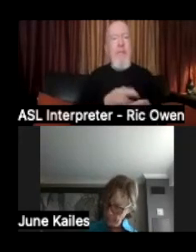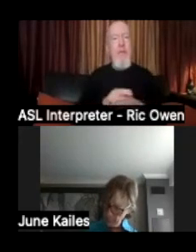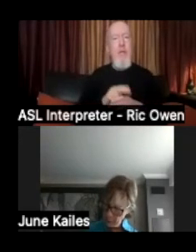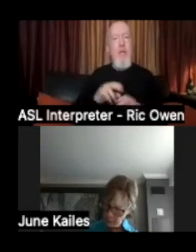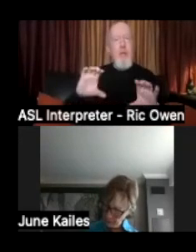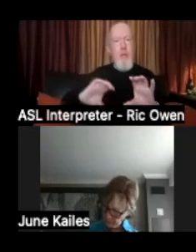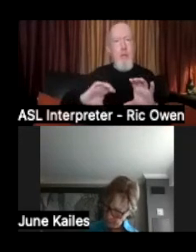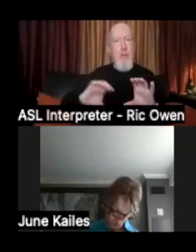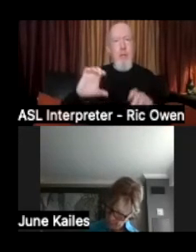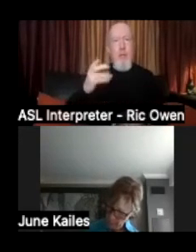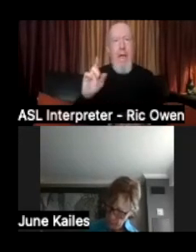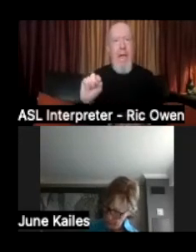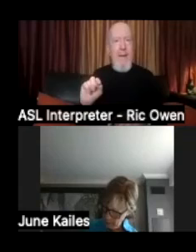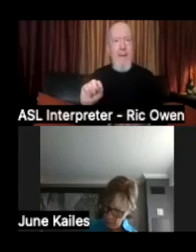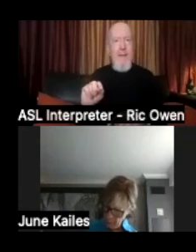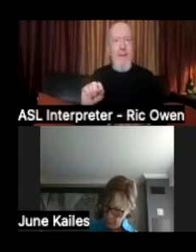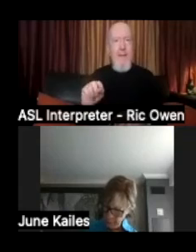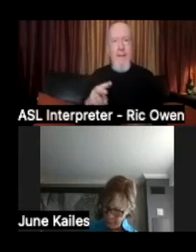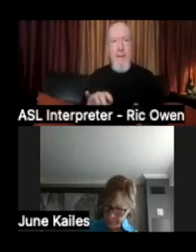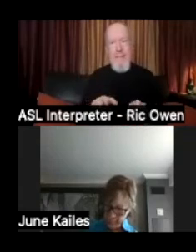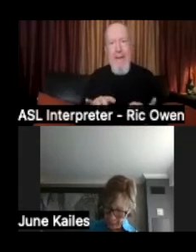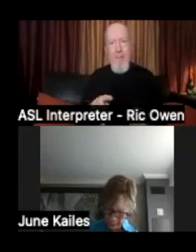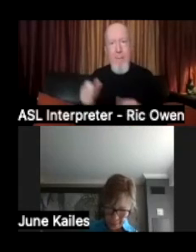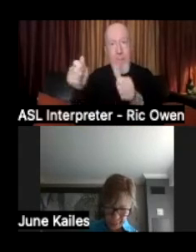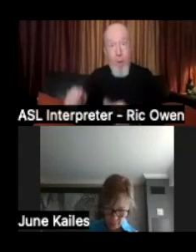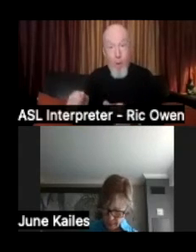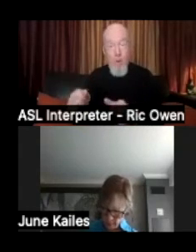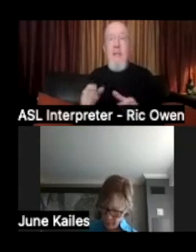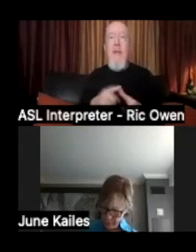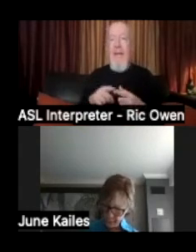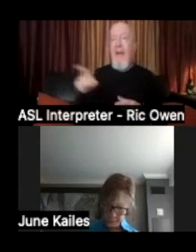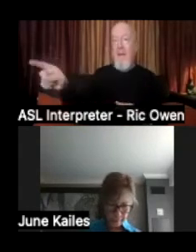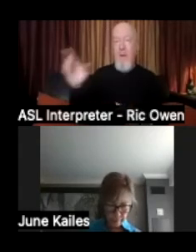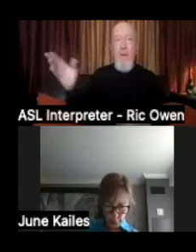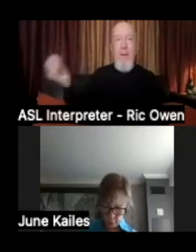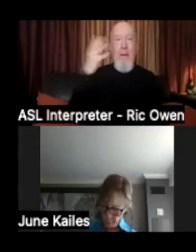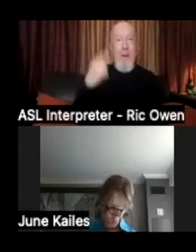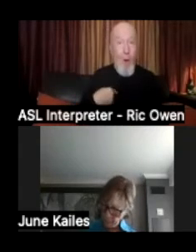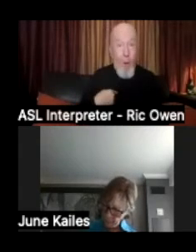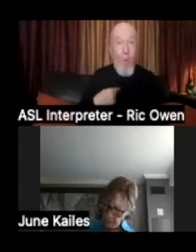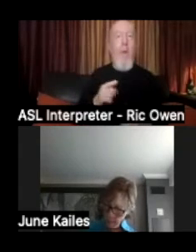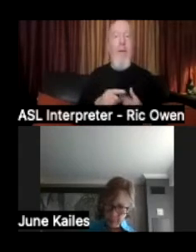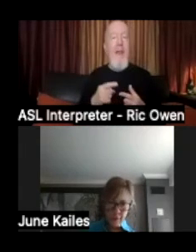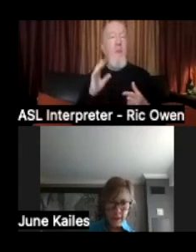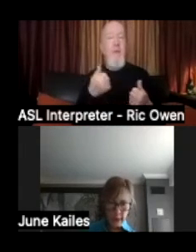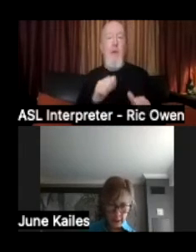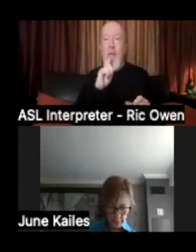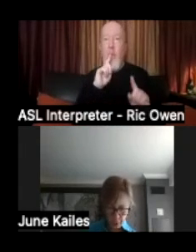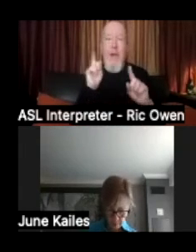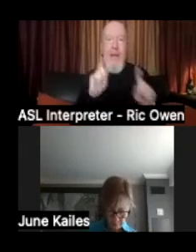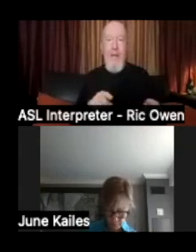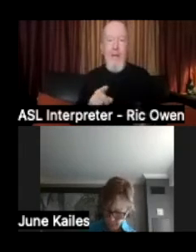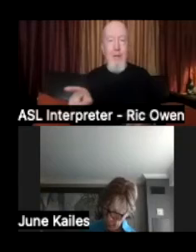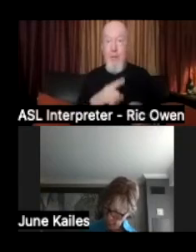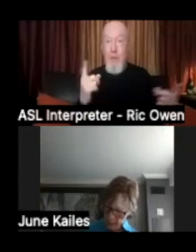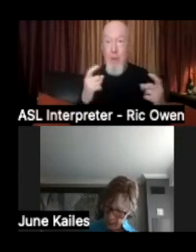and people will let me know they're there and we will get to them. So feel free